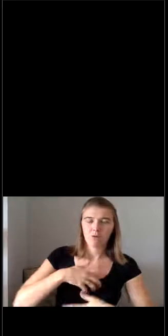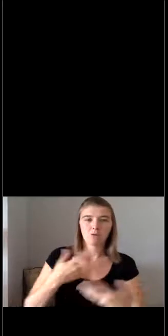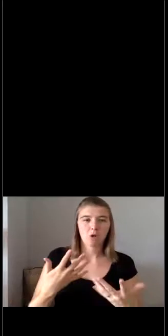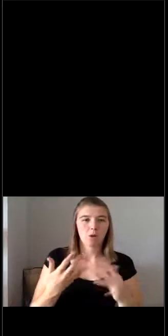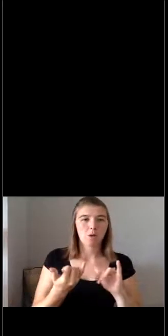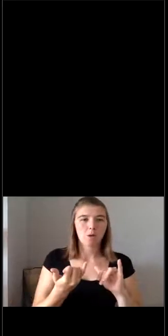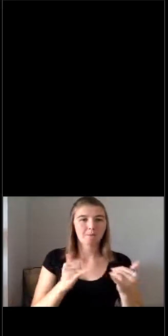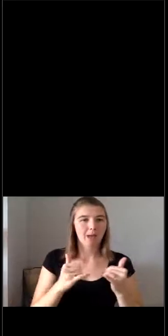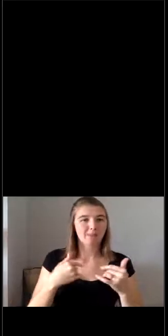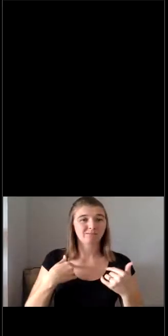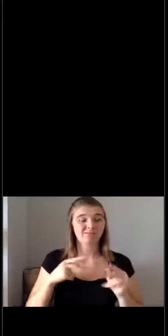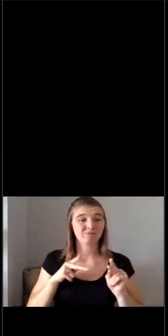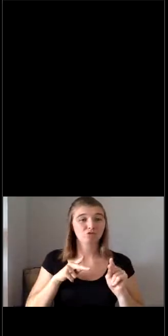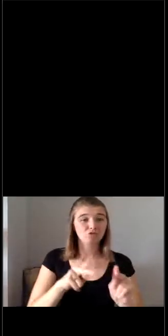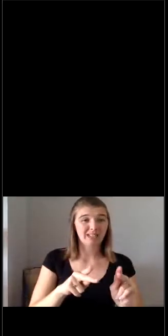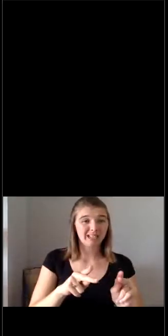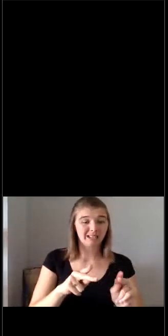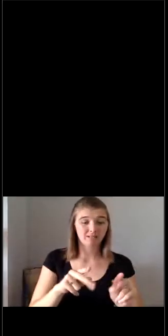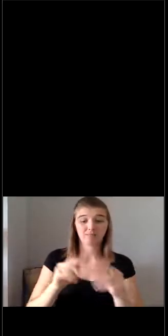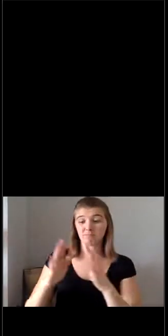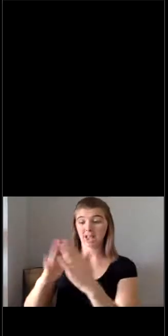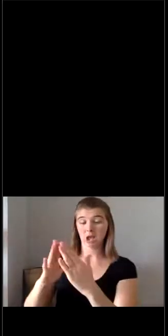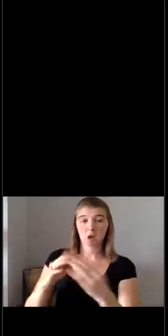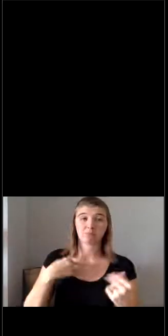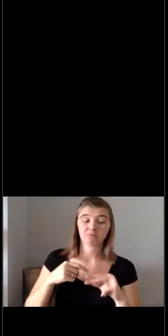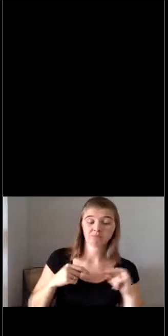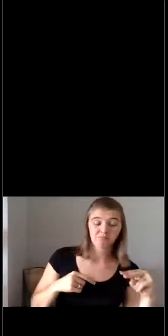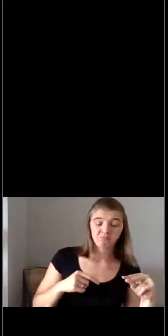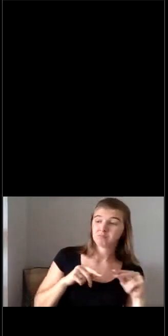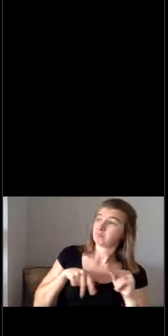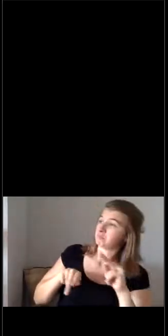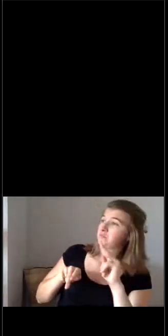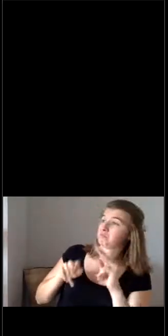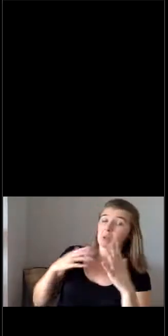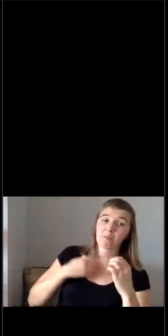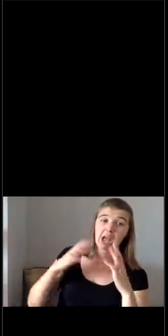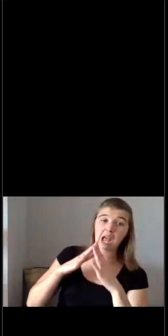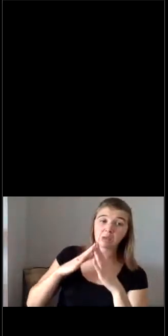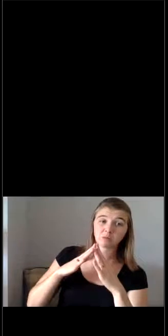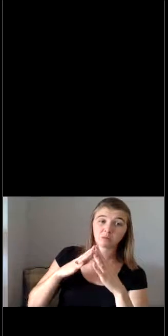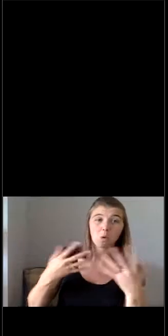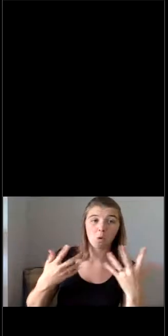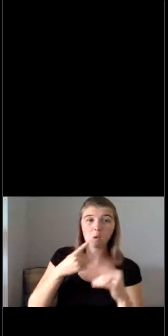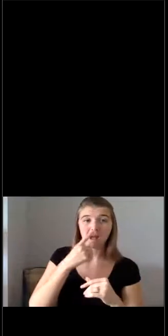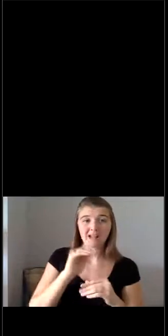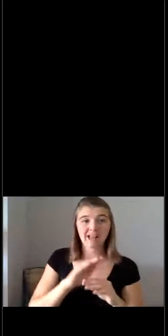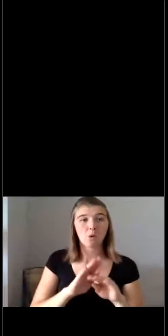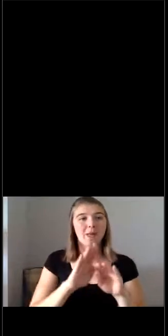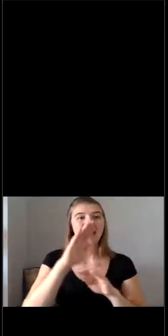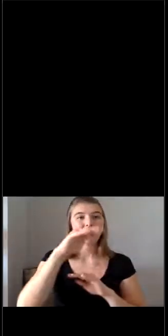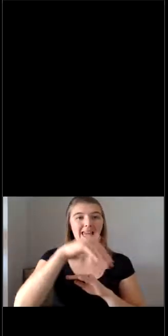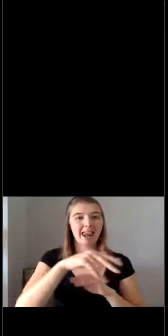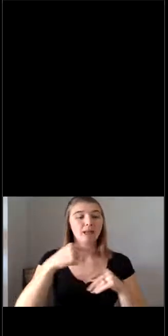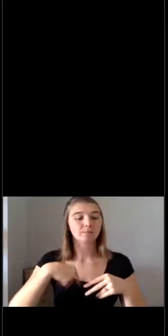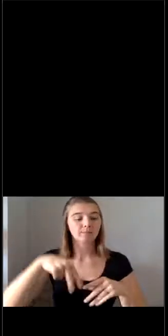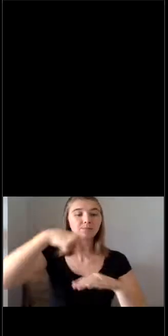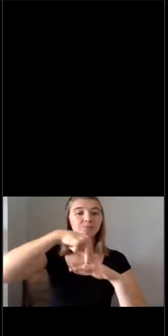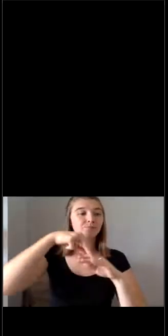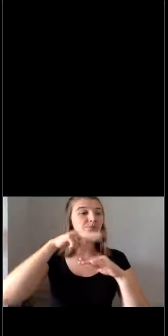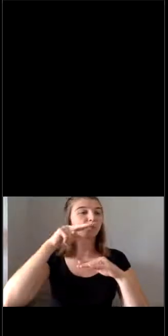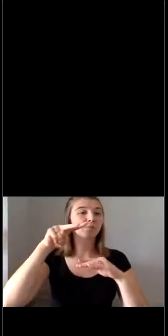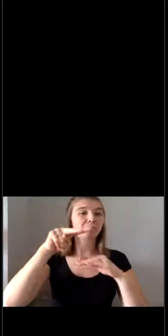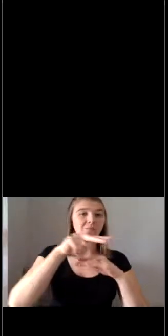That's one looking at my house. That's one frame. That's one perspective. I can go to the very few hills that we have in Cambridge, stand on top of one of those hills